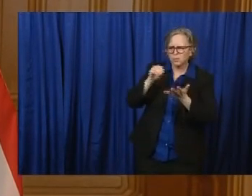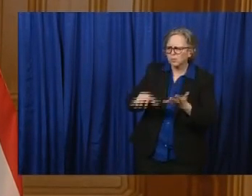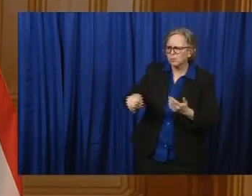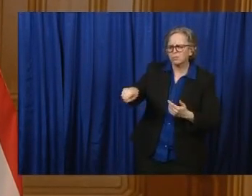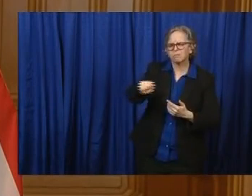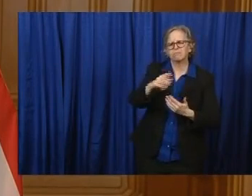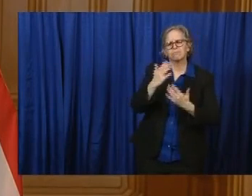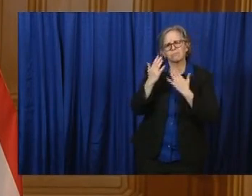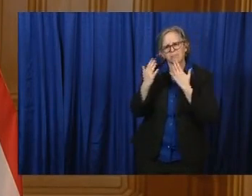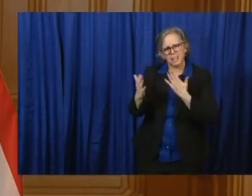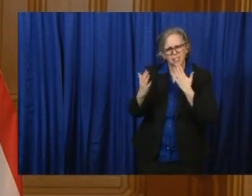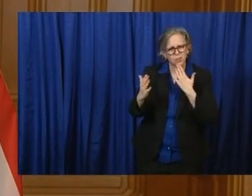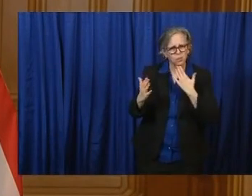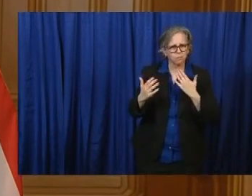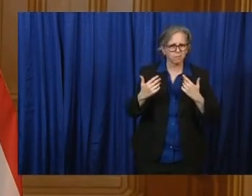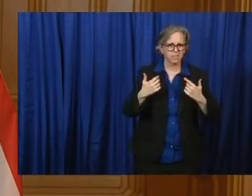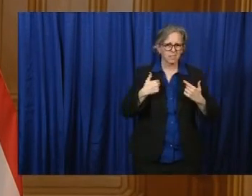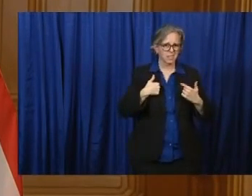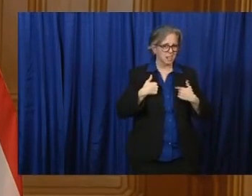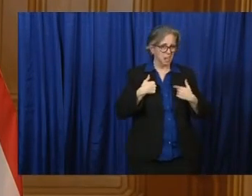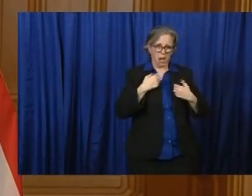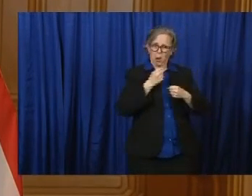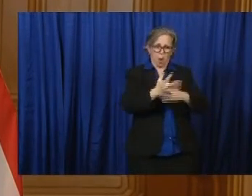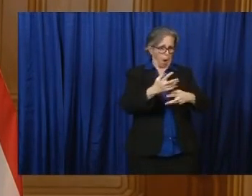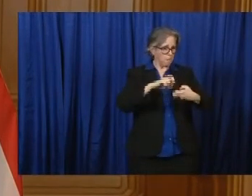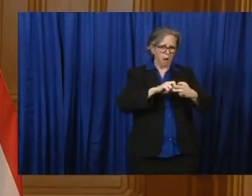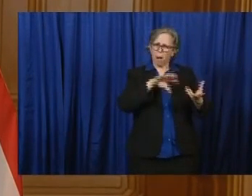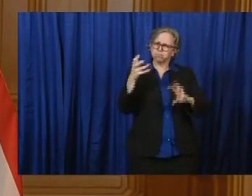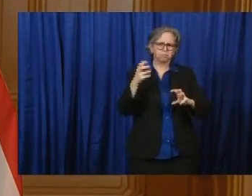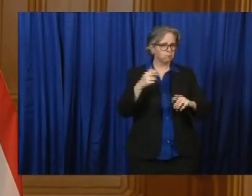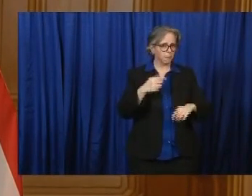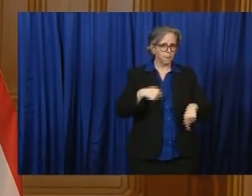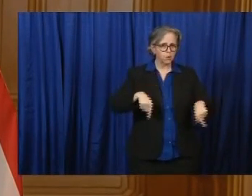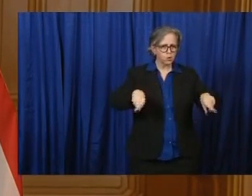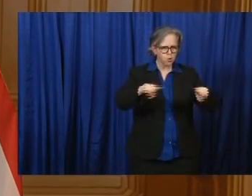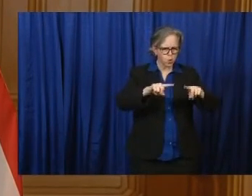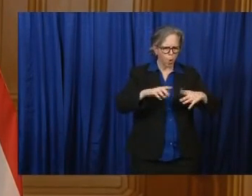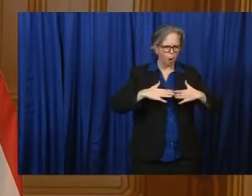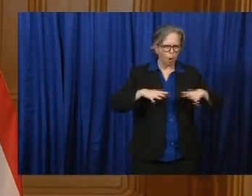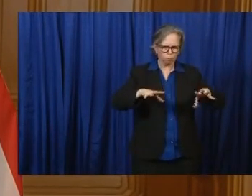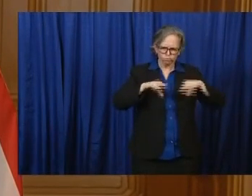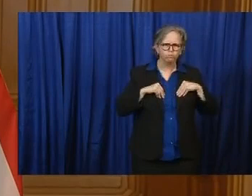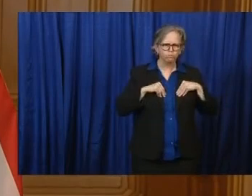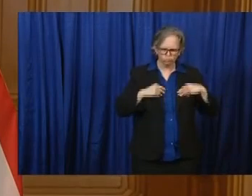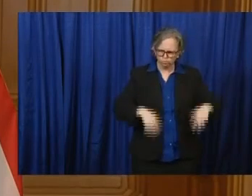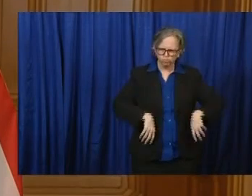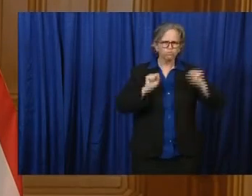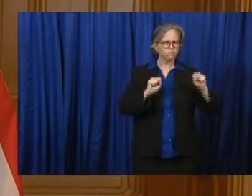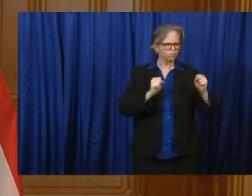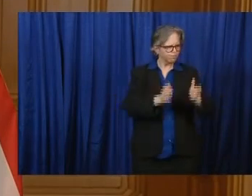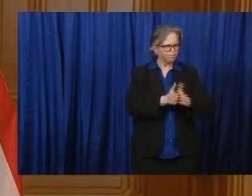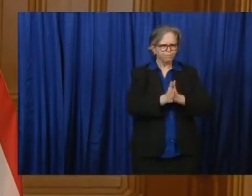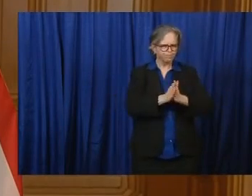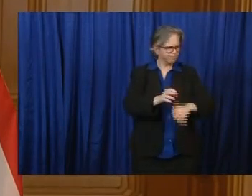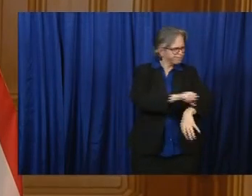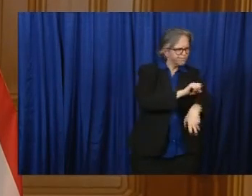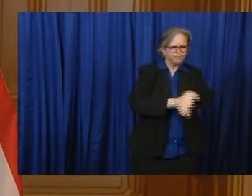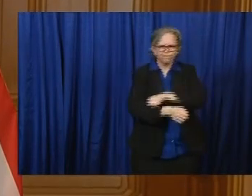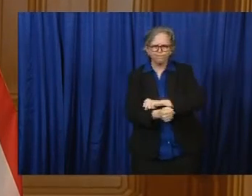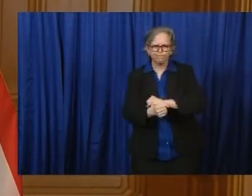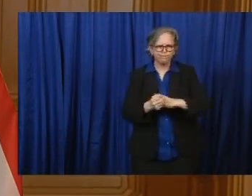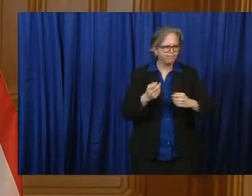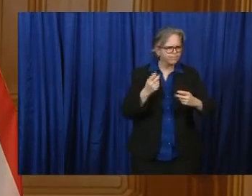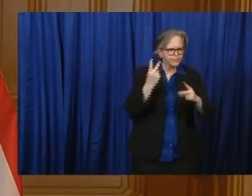of our making, but it's a problem that you all have stepped up to and are doing a great job. And so thank you very, very much